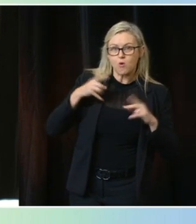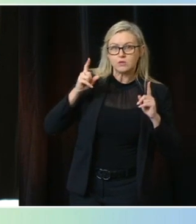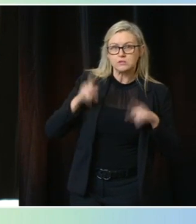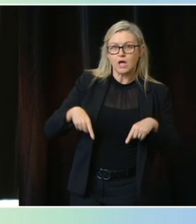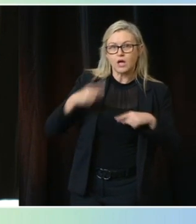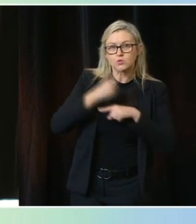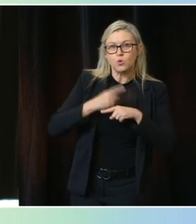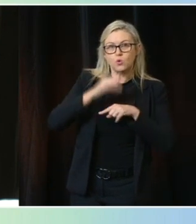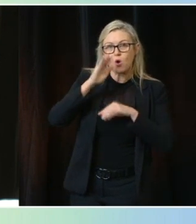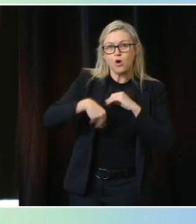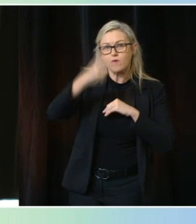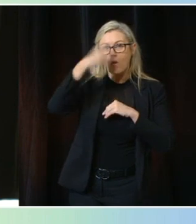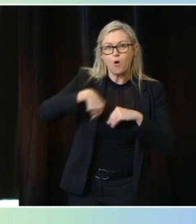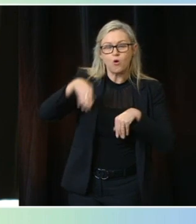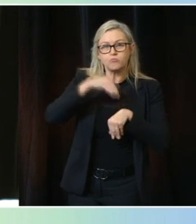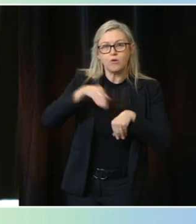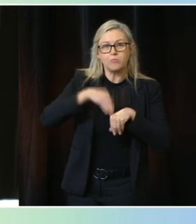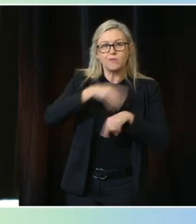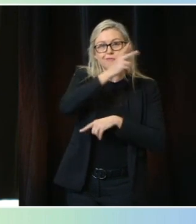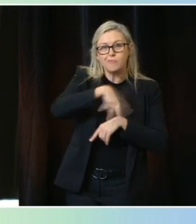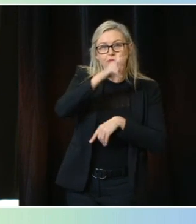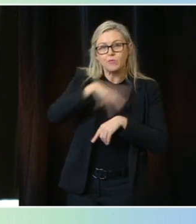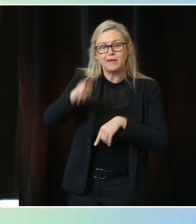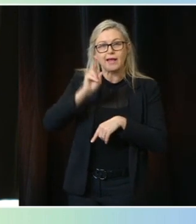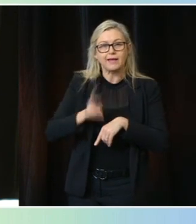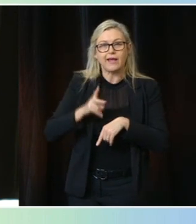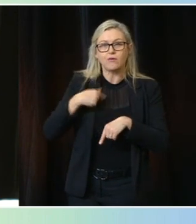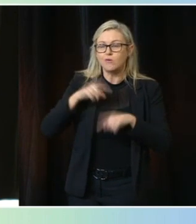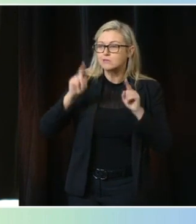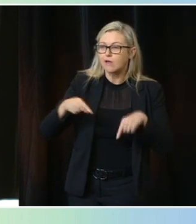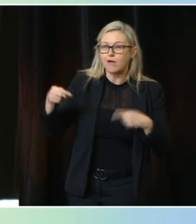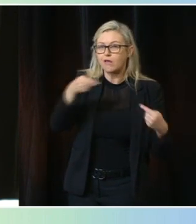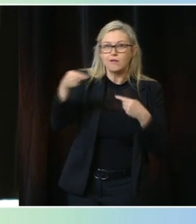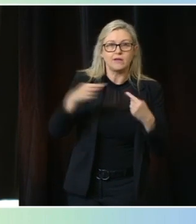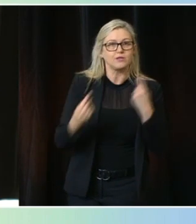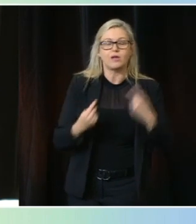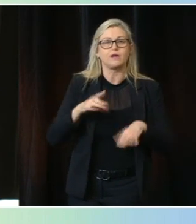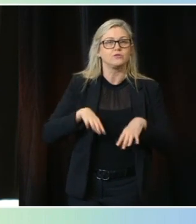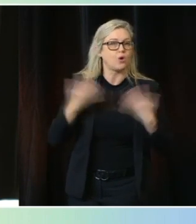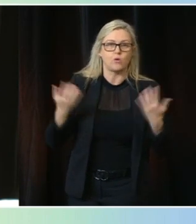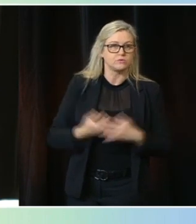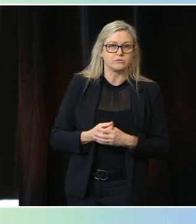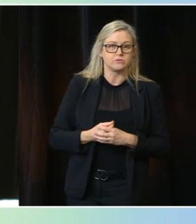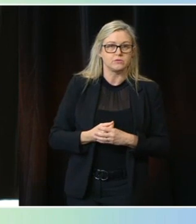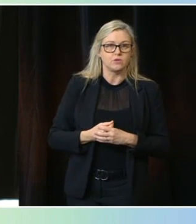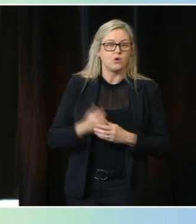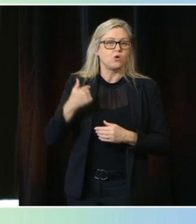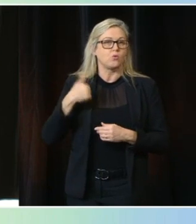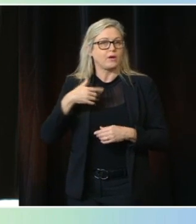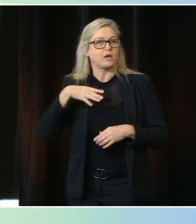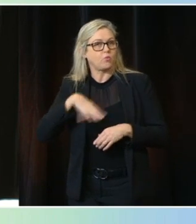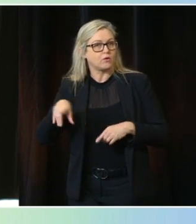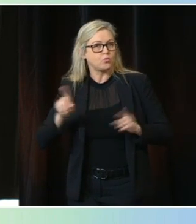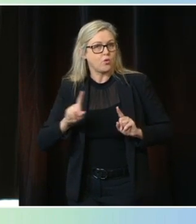old battlefields our goal and indeed our responsibility all of us is to carry the conversation